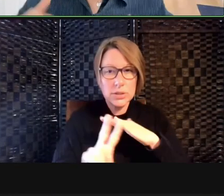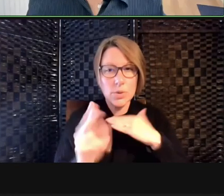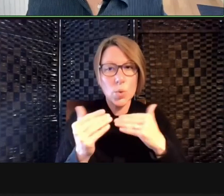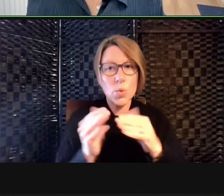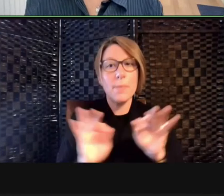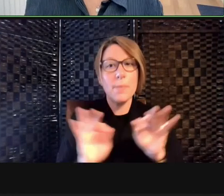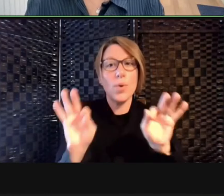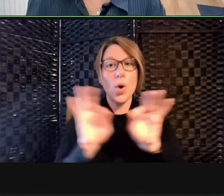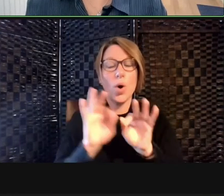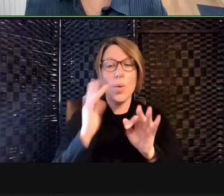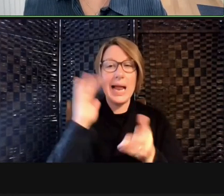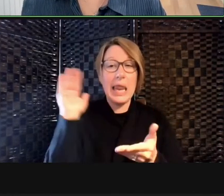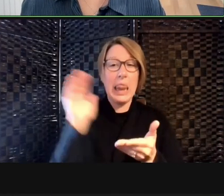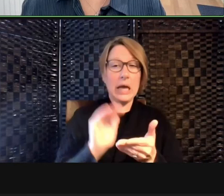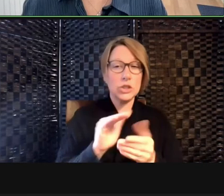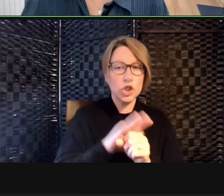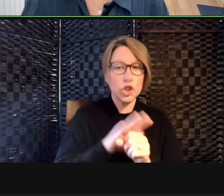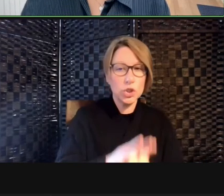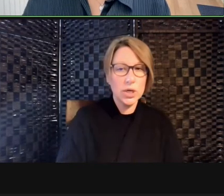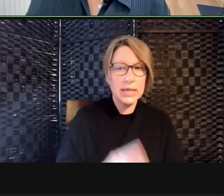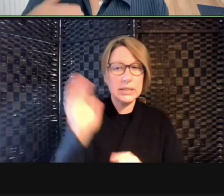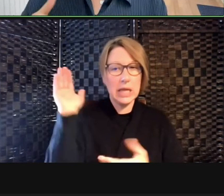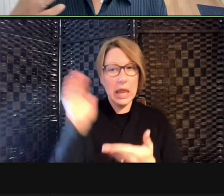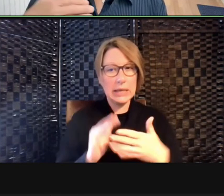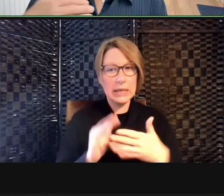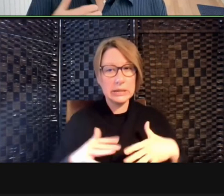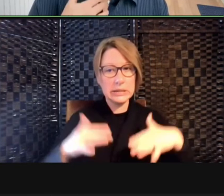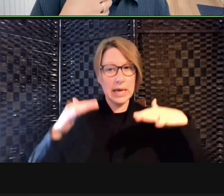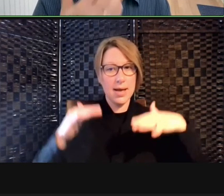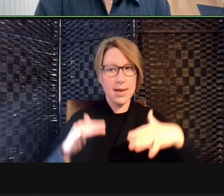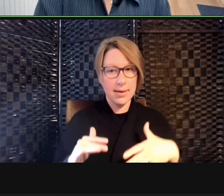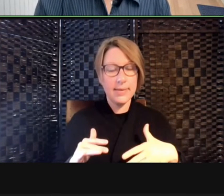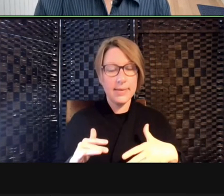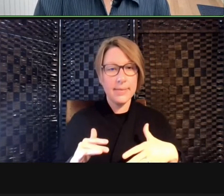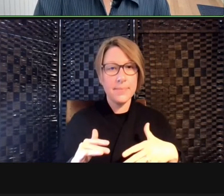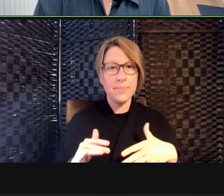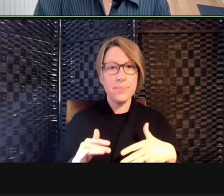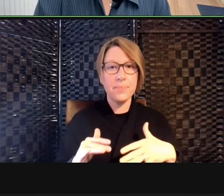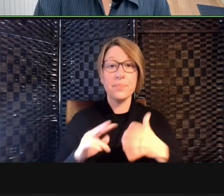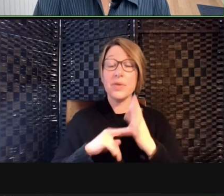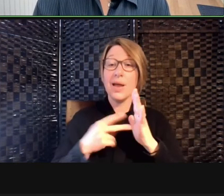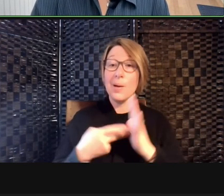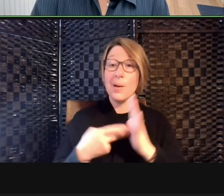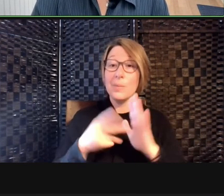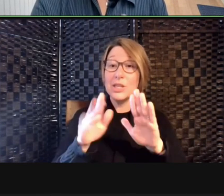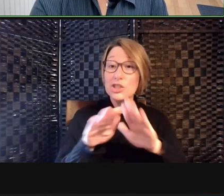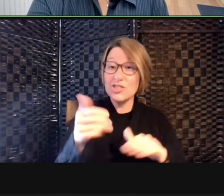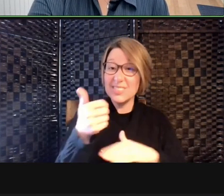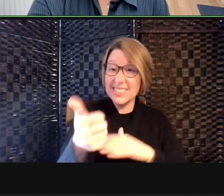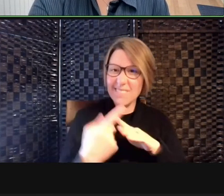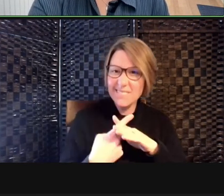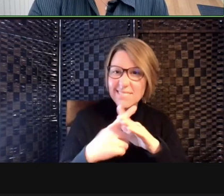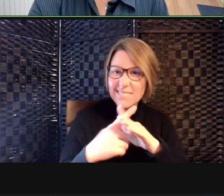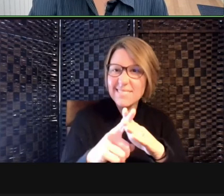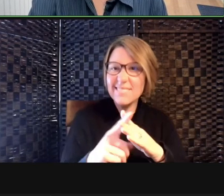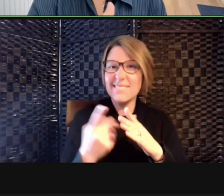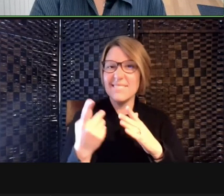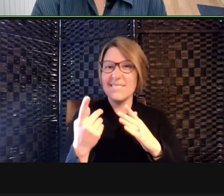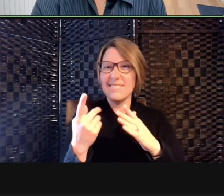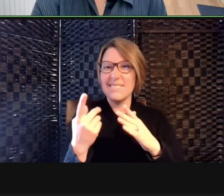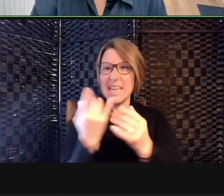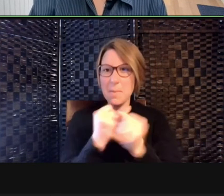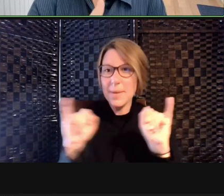it reduces stress and anxiety. It also allows children to be able to initiate and be more independent because they know what to expect,